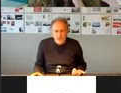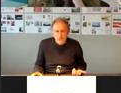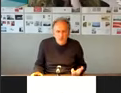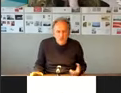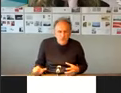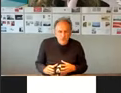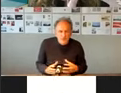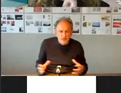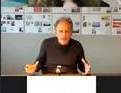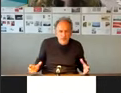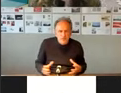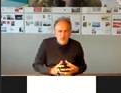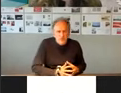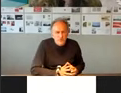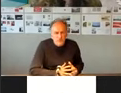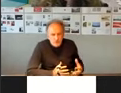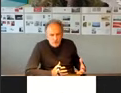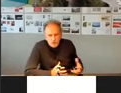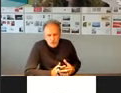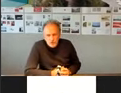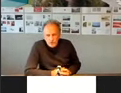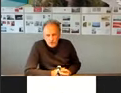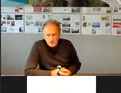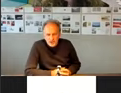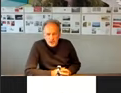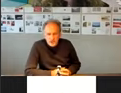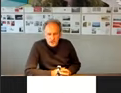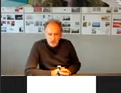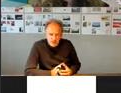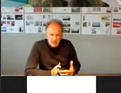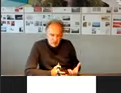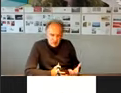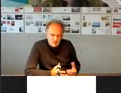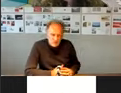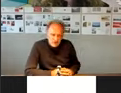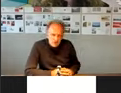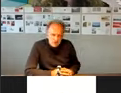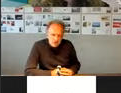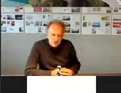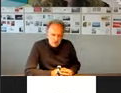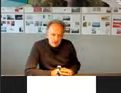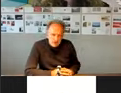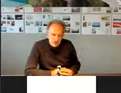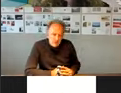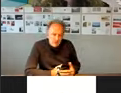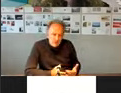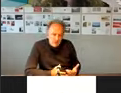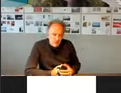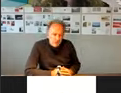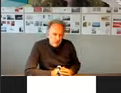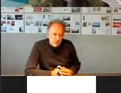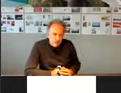spaces like this public housing. The school is much lower than the public housing. So the school is like this